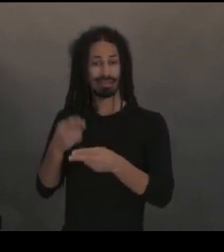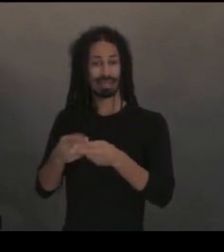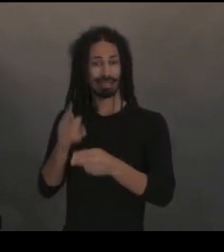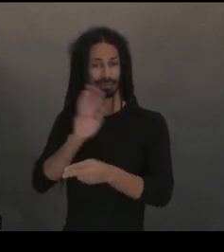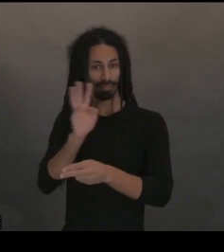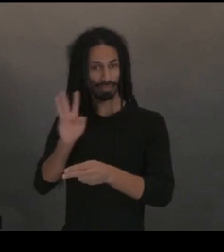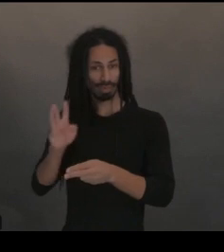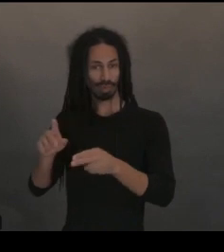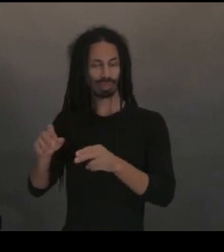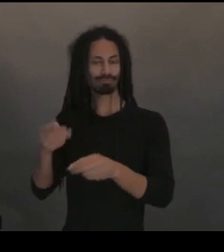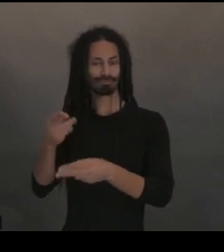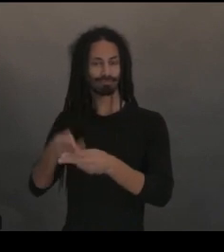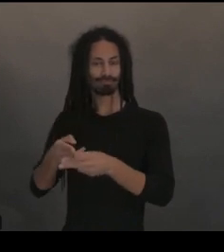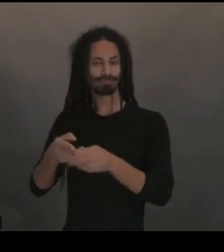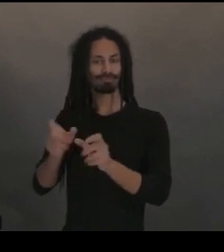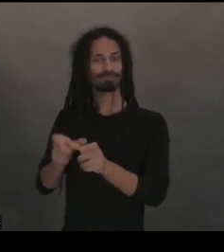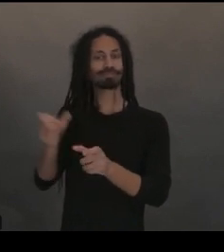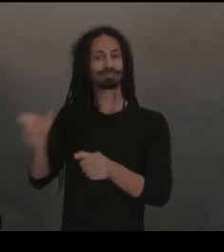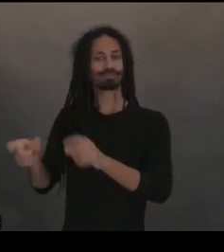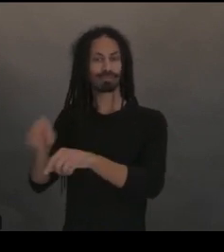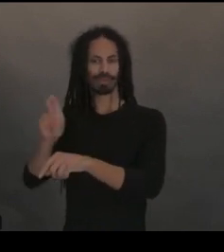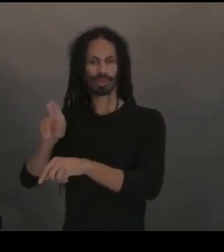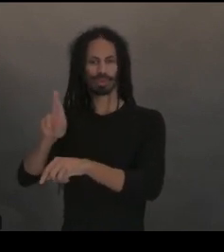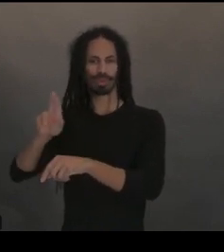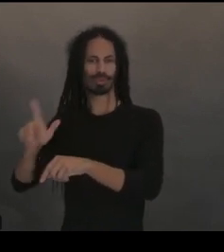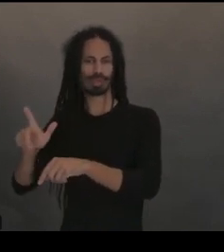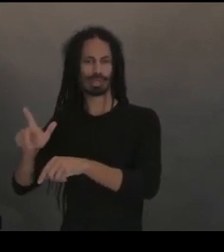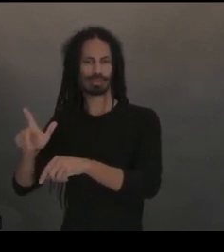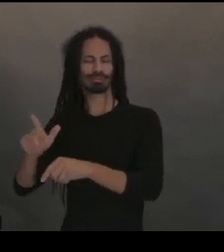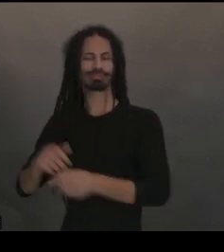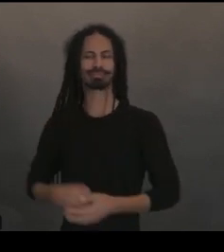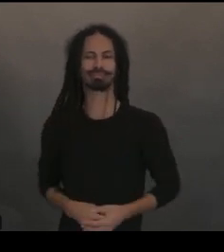the URL link.